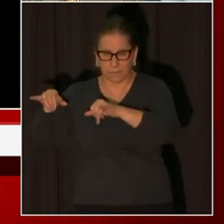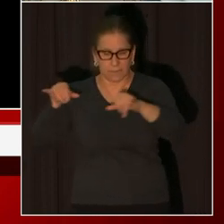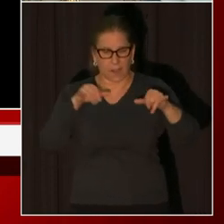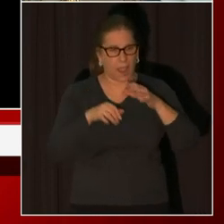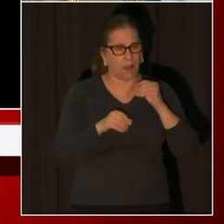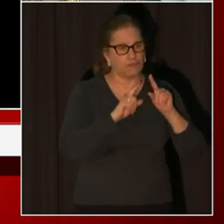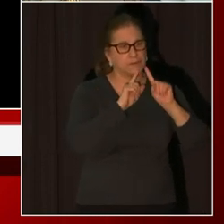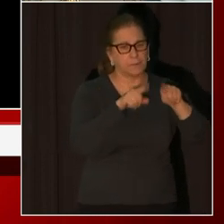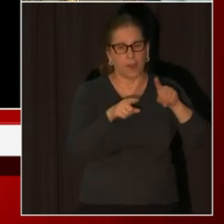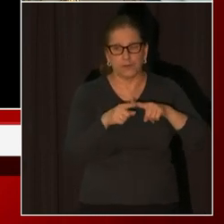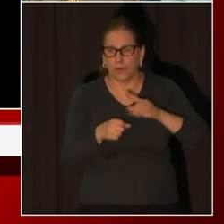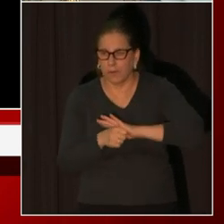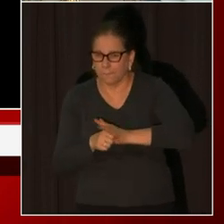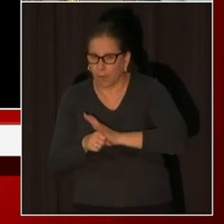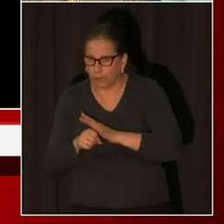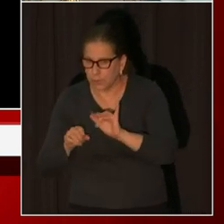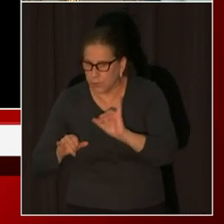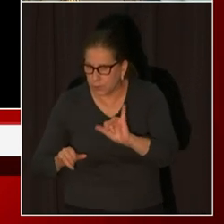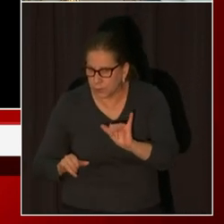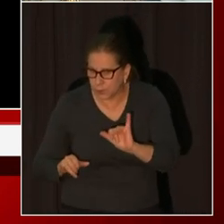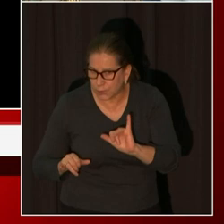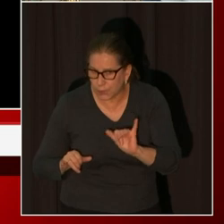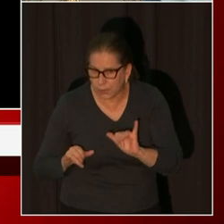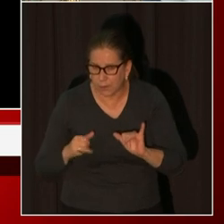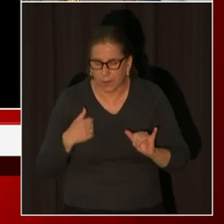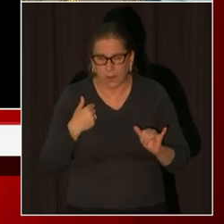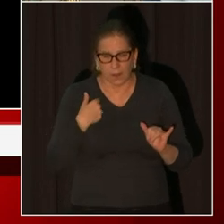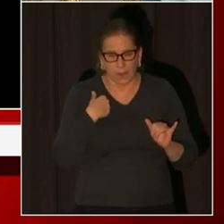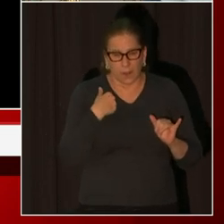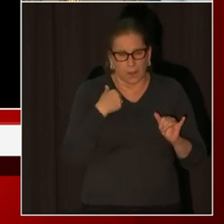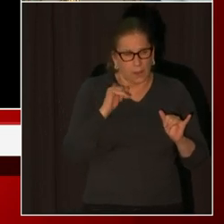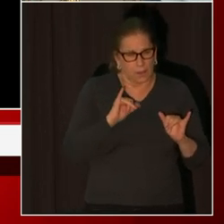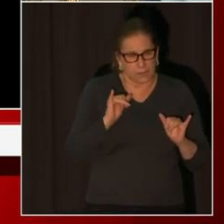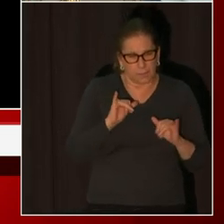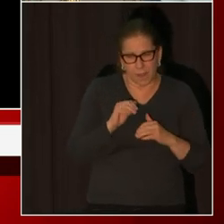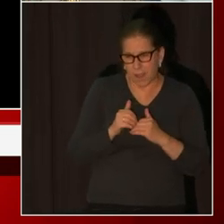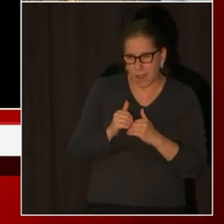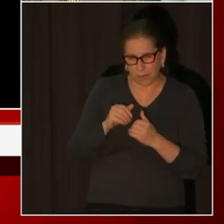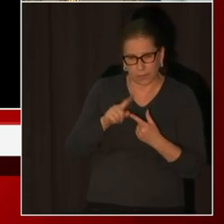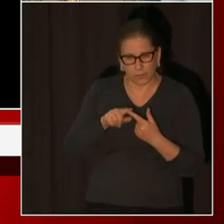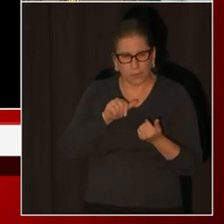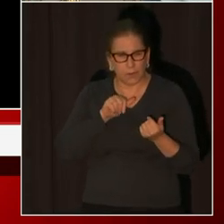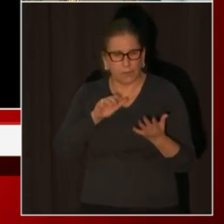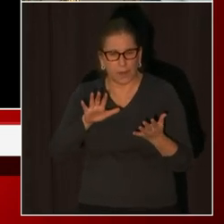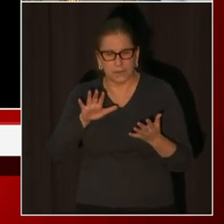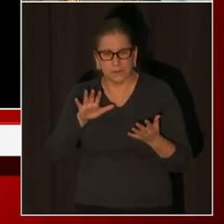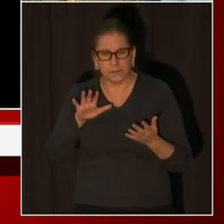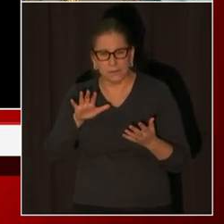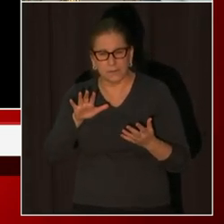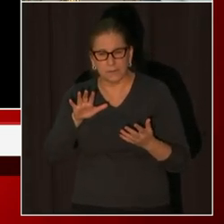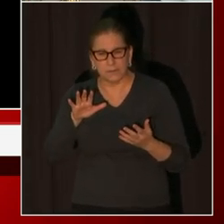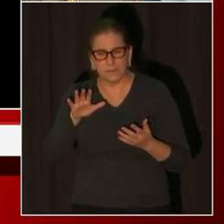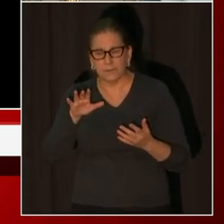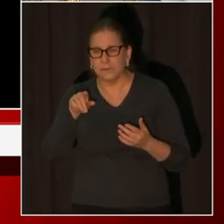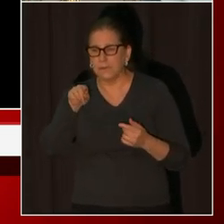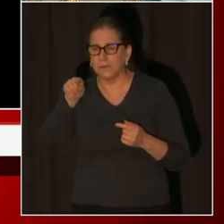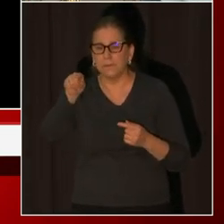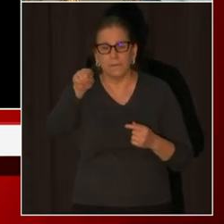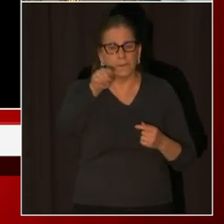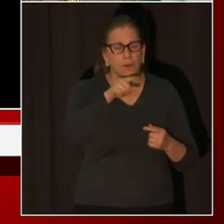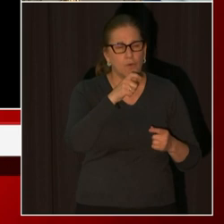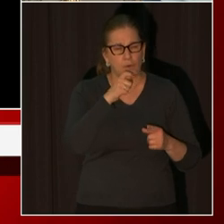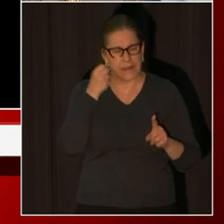how we can address the hardest hit by the COVID-19 public health emergency. We